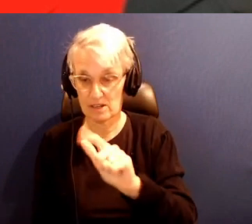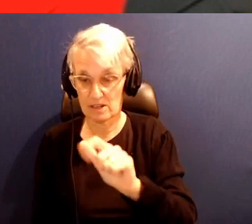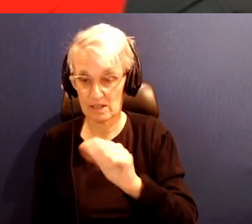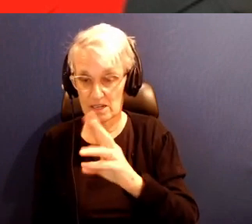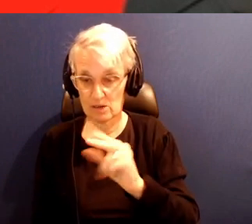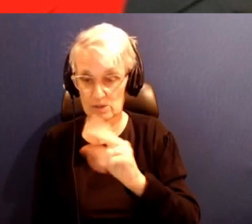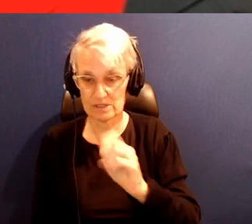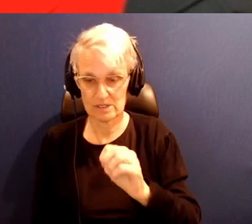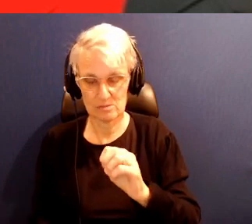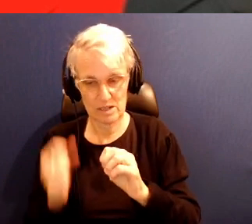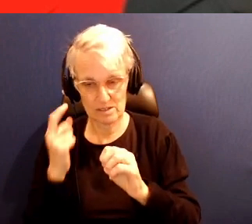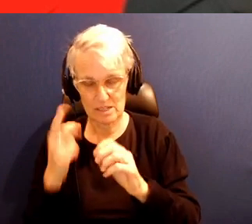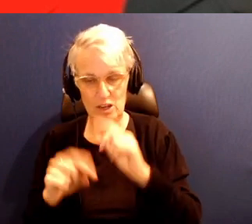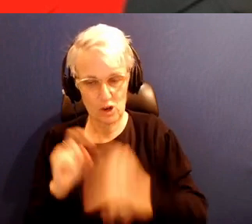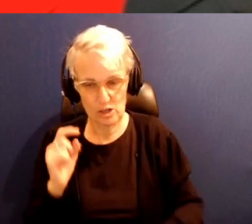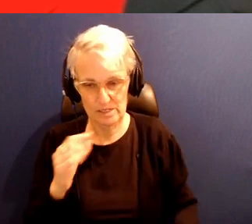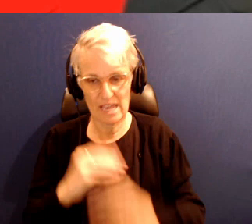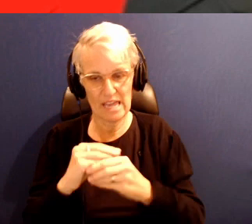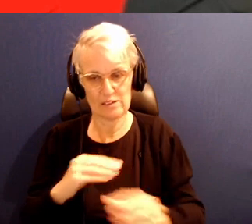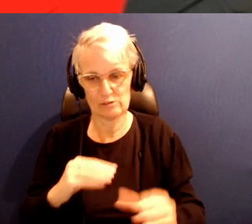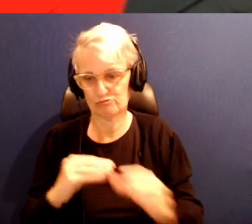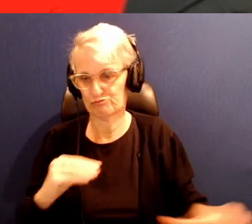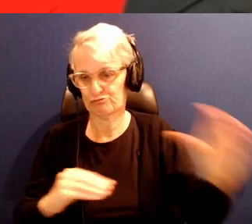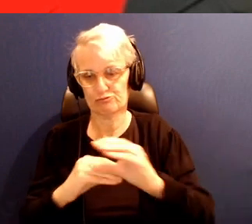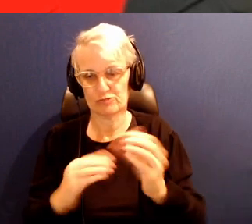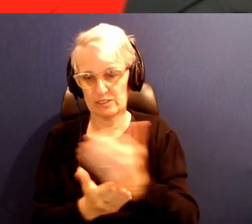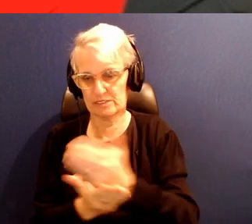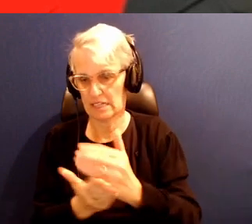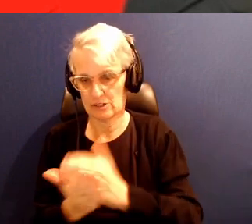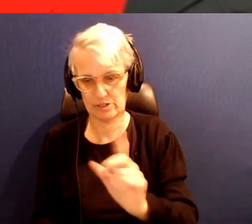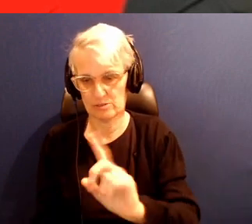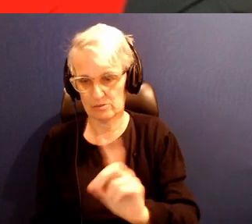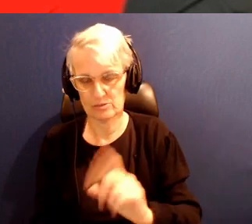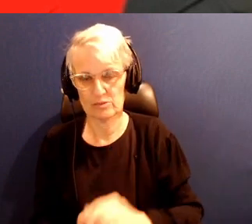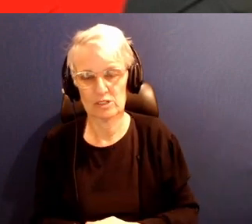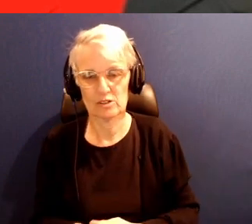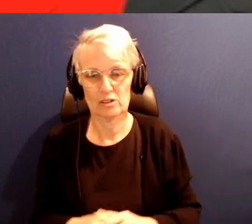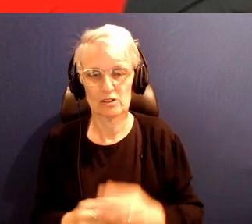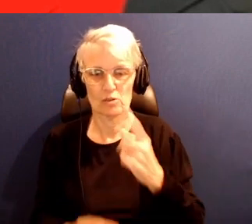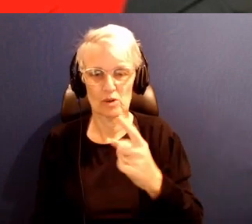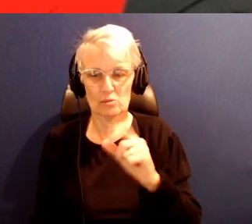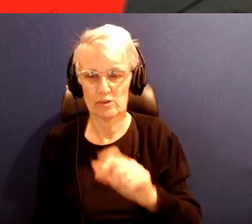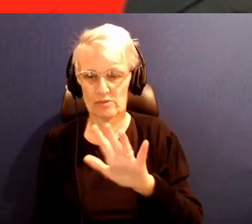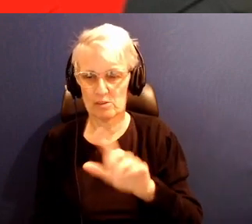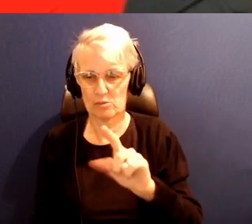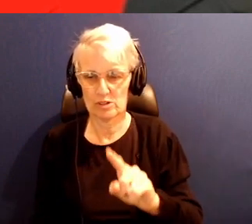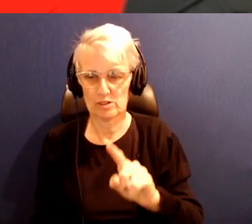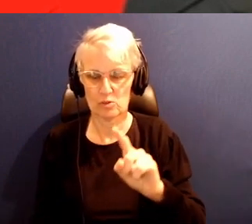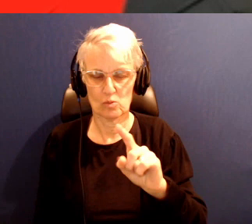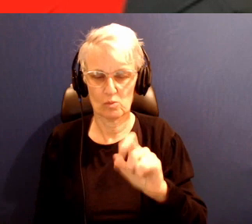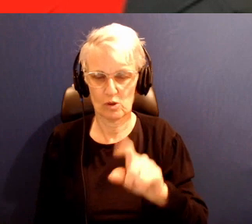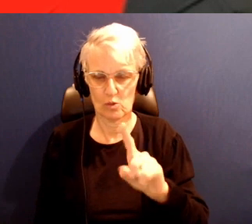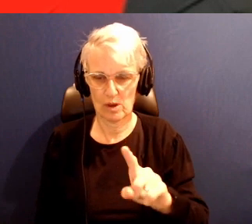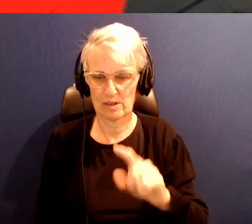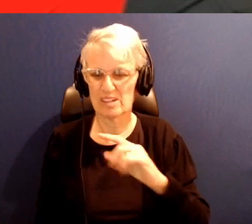be sure to indicate all travel expenses for in person internships on line 1.5.1